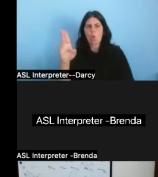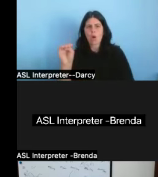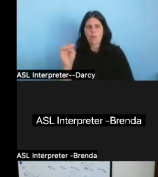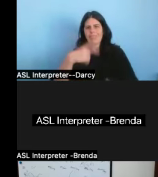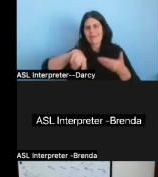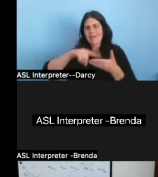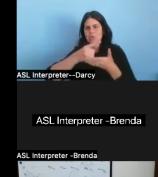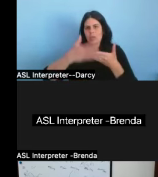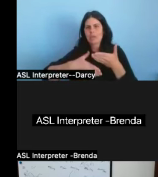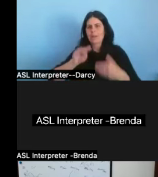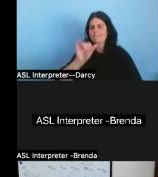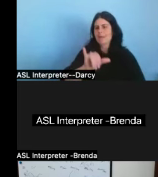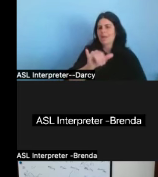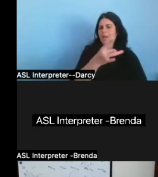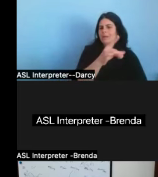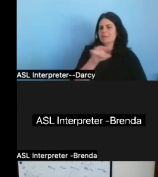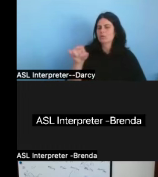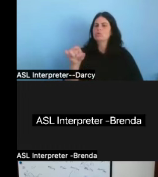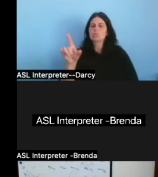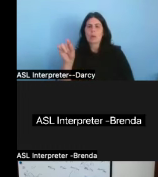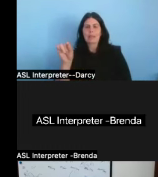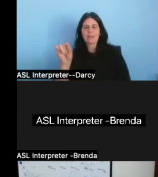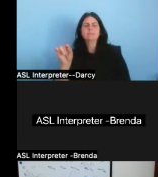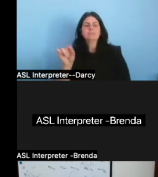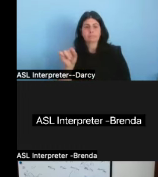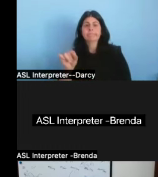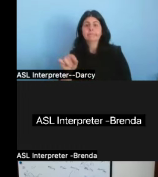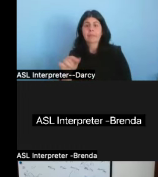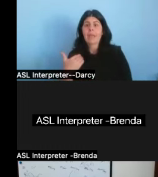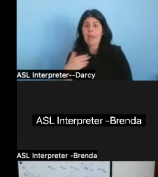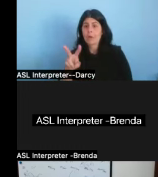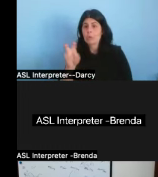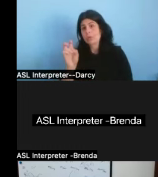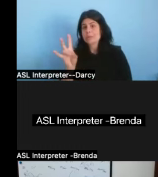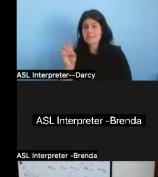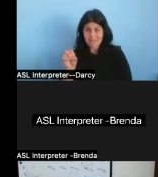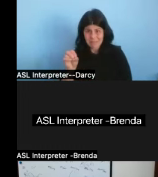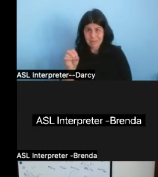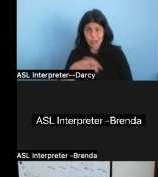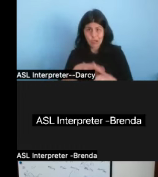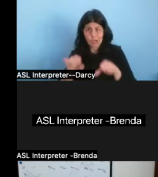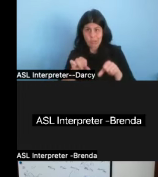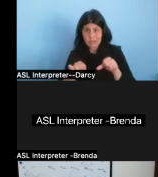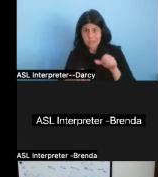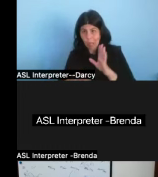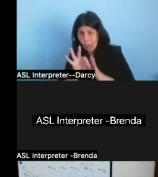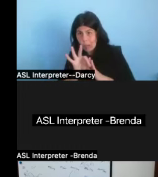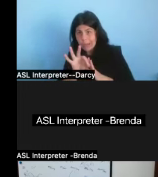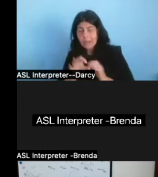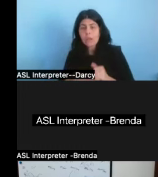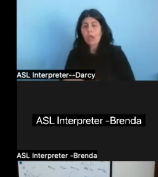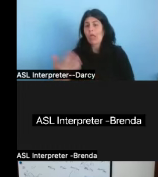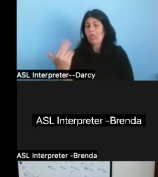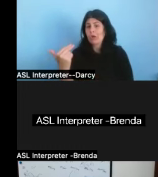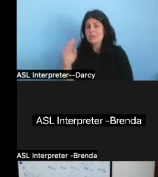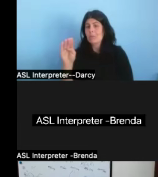was May 18th to May 20th. And this swarm had 270 earthquakes that we located. 13 were a